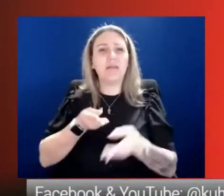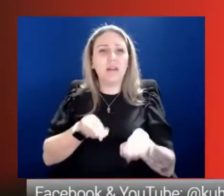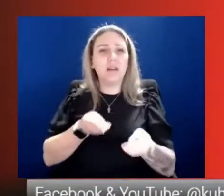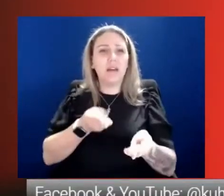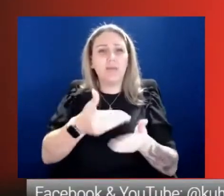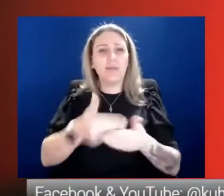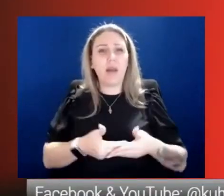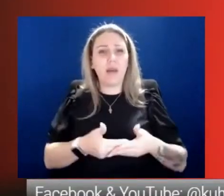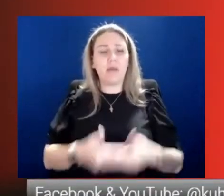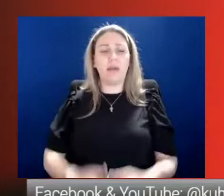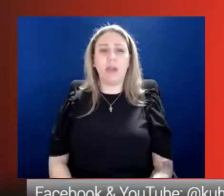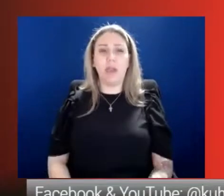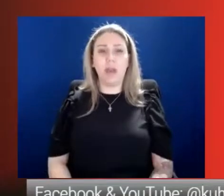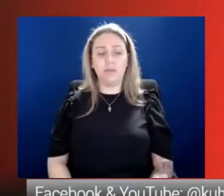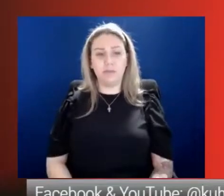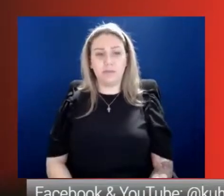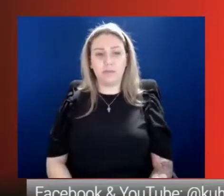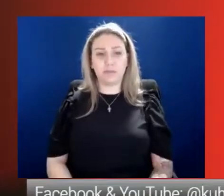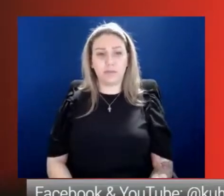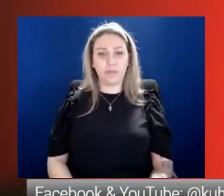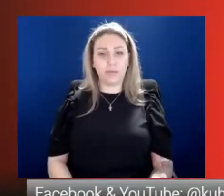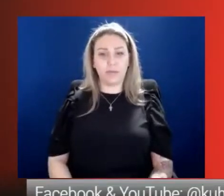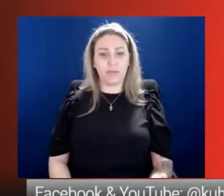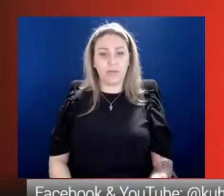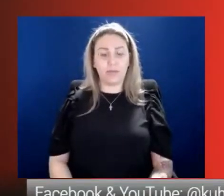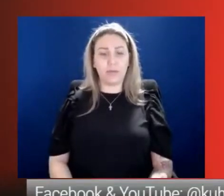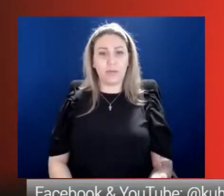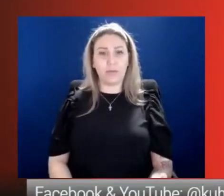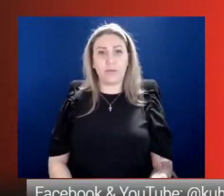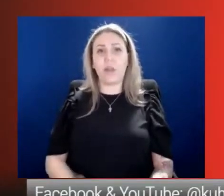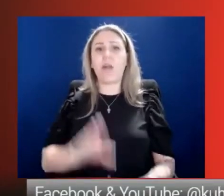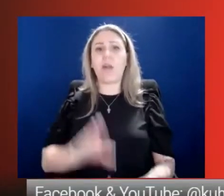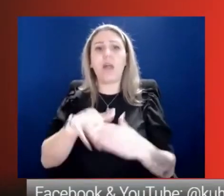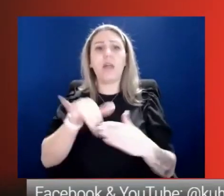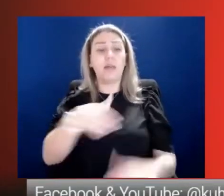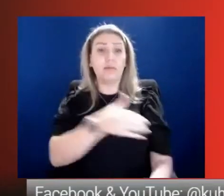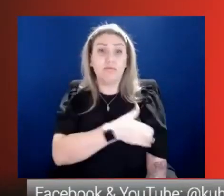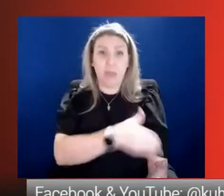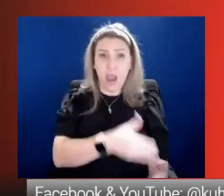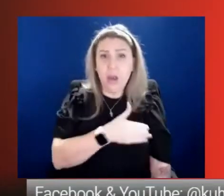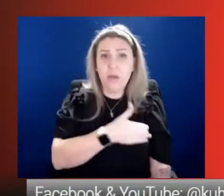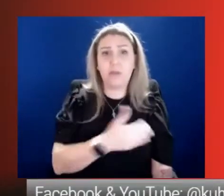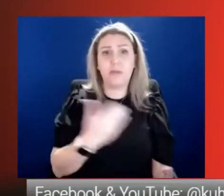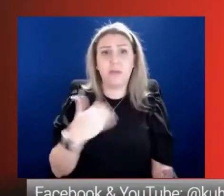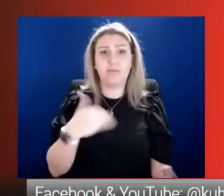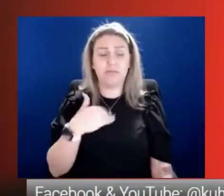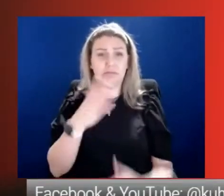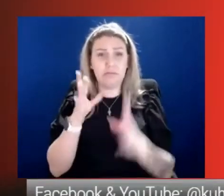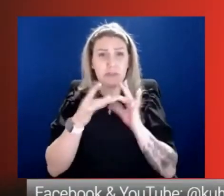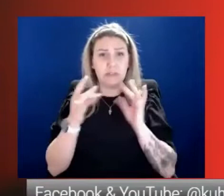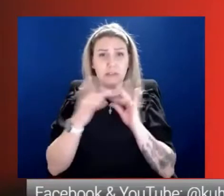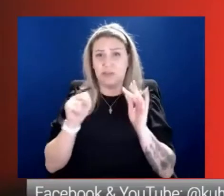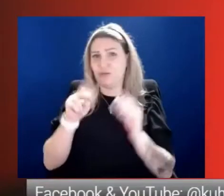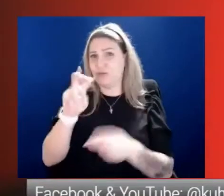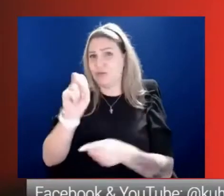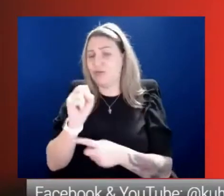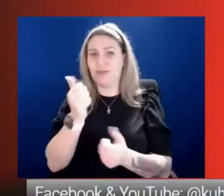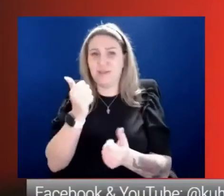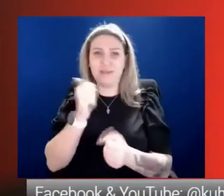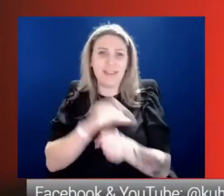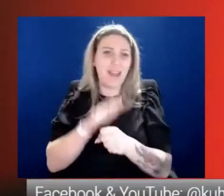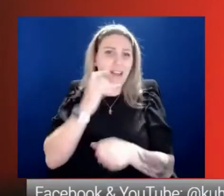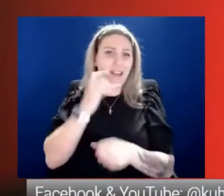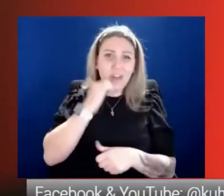of that, I think, is a powerful message, and it's in the news every day right now, the lack of equity